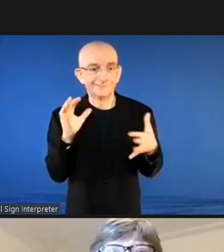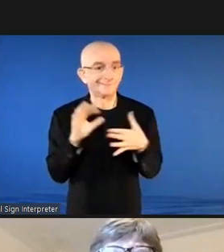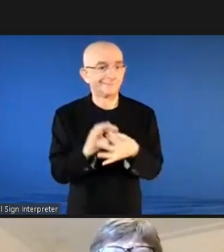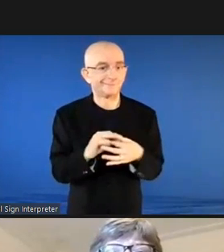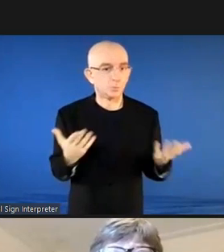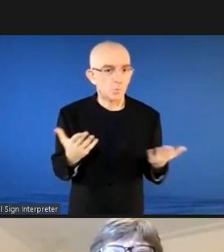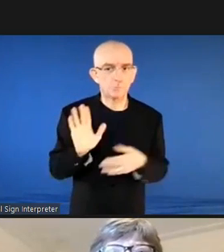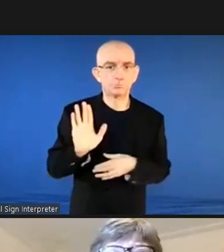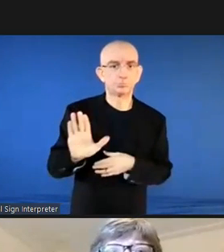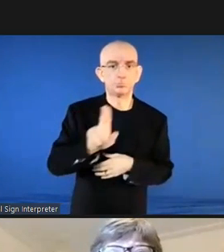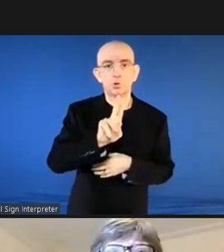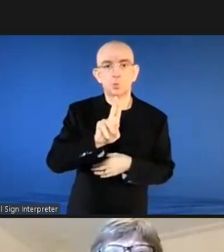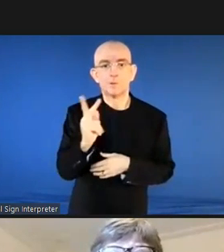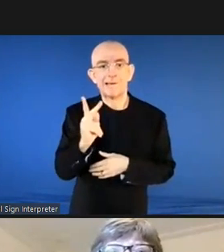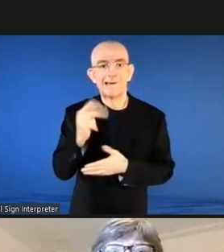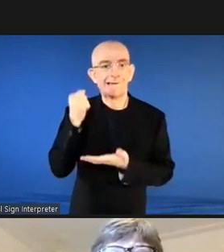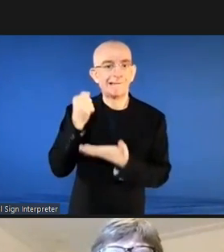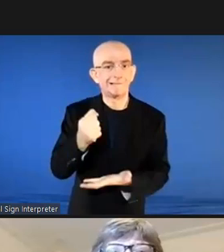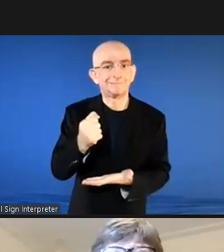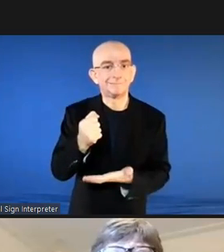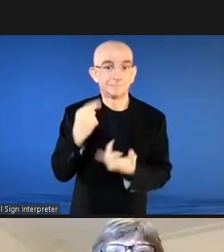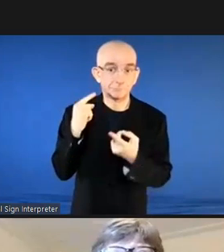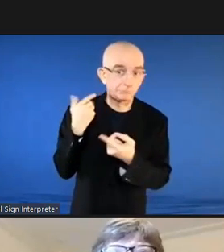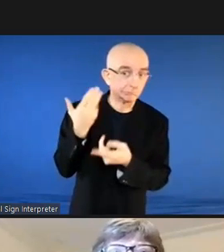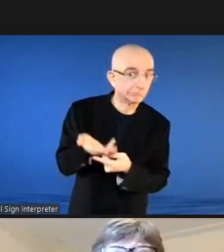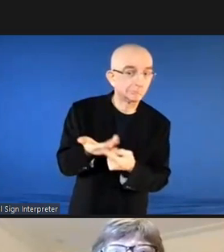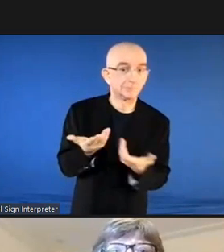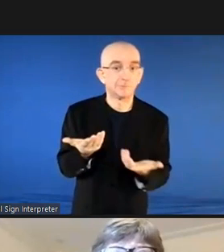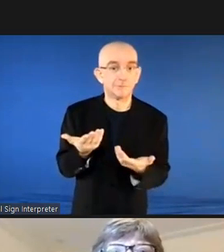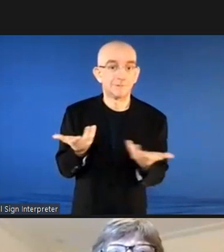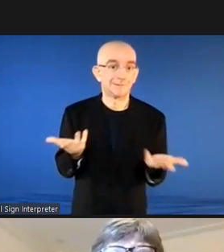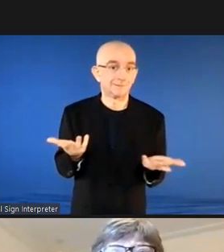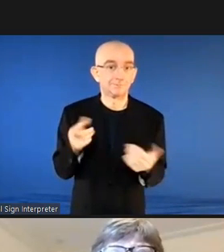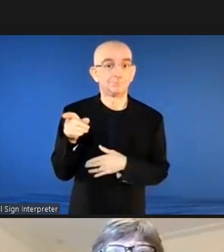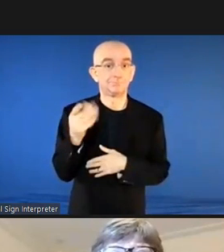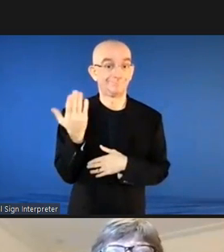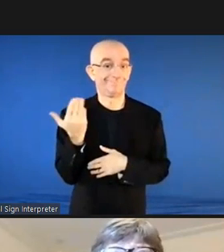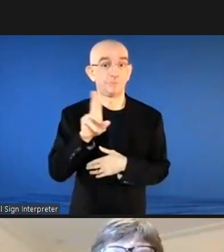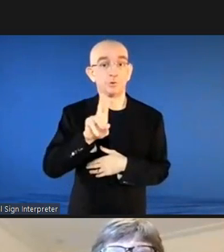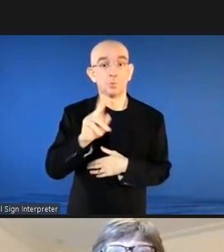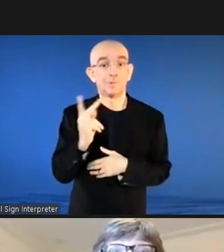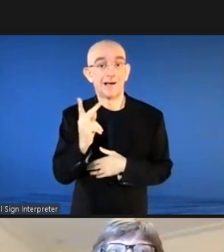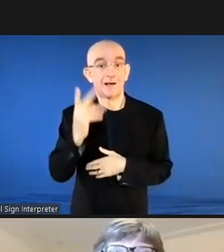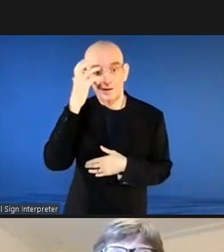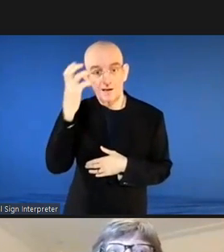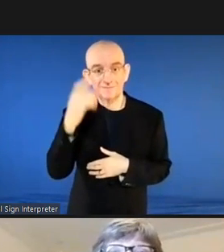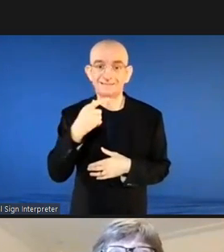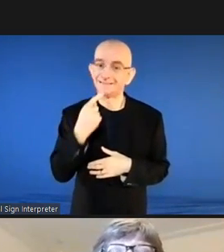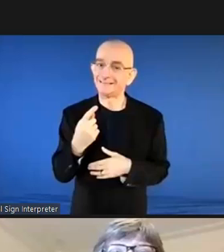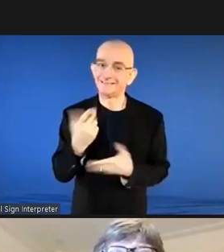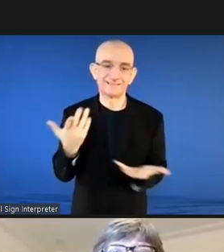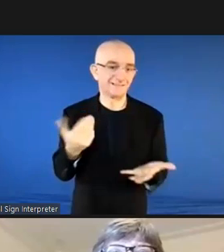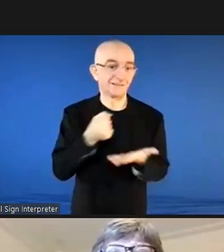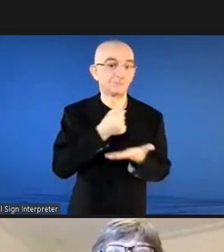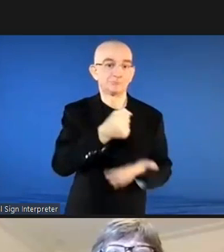UK government was going to scale back some of its budget for international development work. I guess question